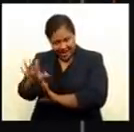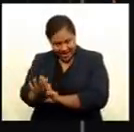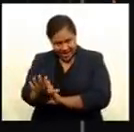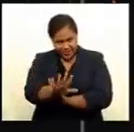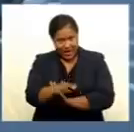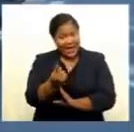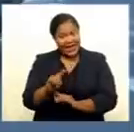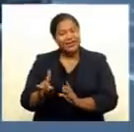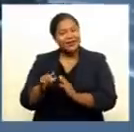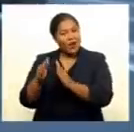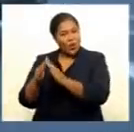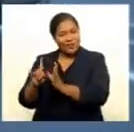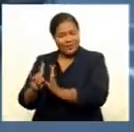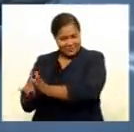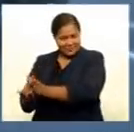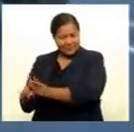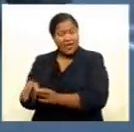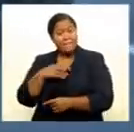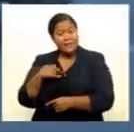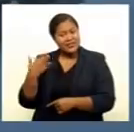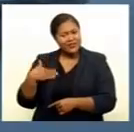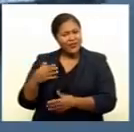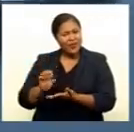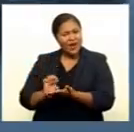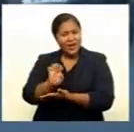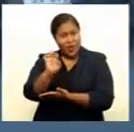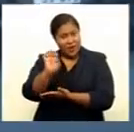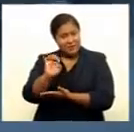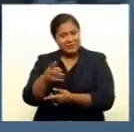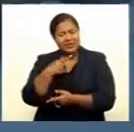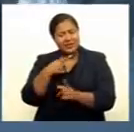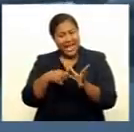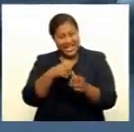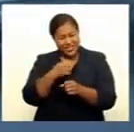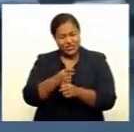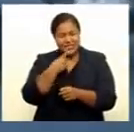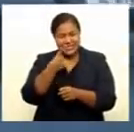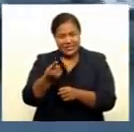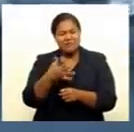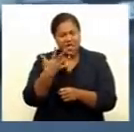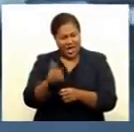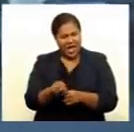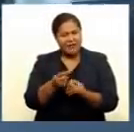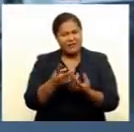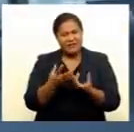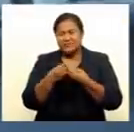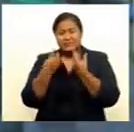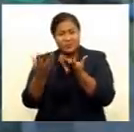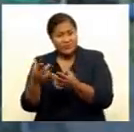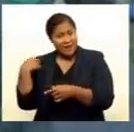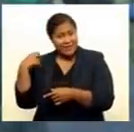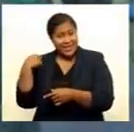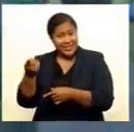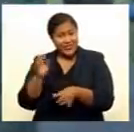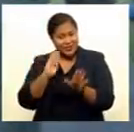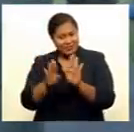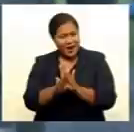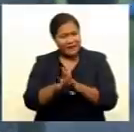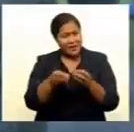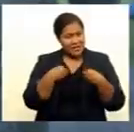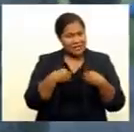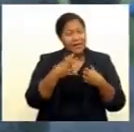home isolation. Minister for Economy Ayar Said Qayyum says they had put out expression of interest in the private sector